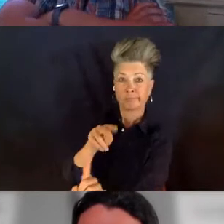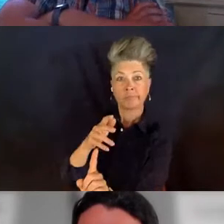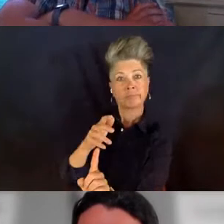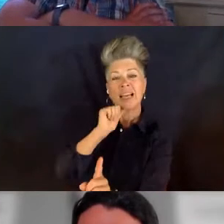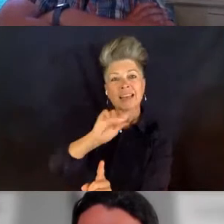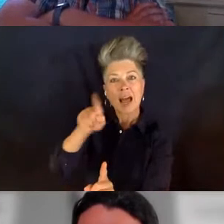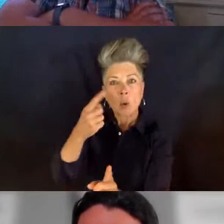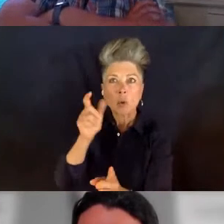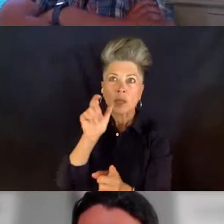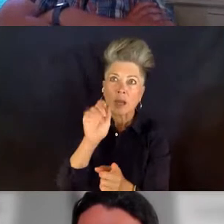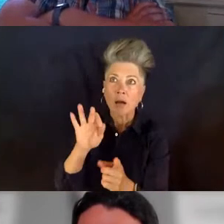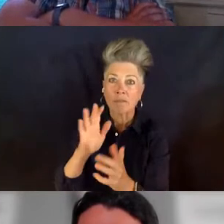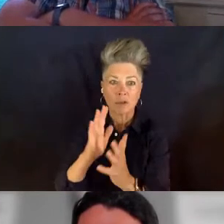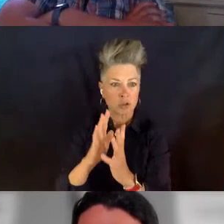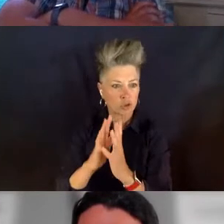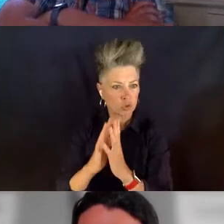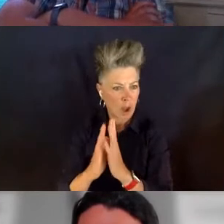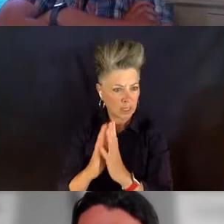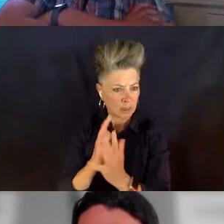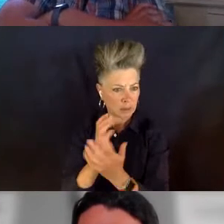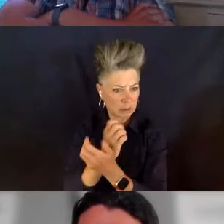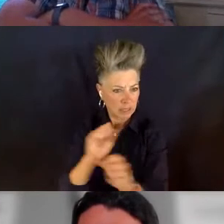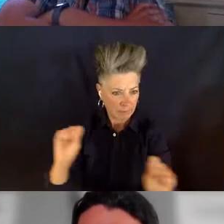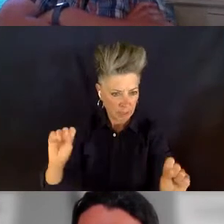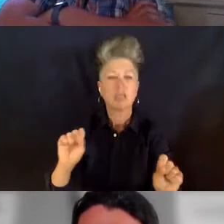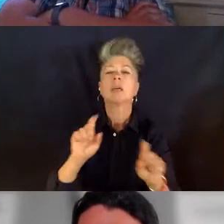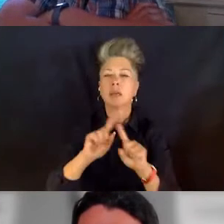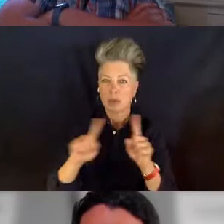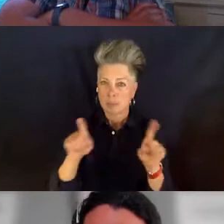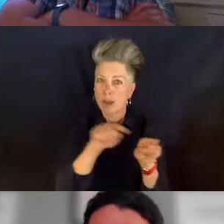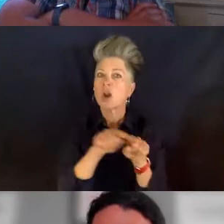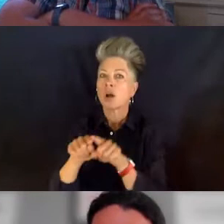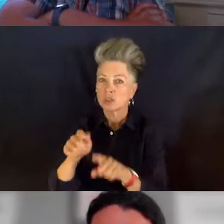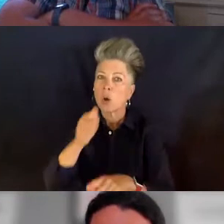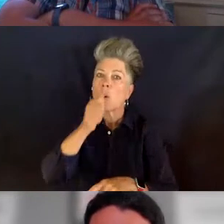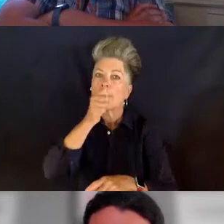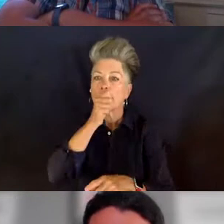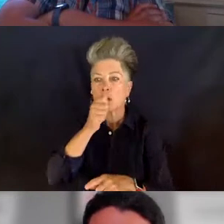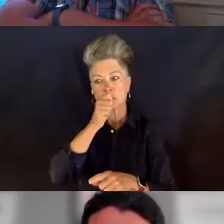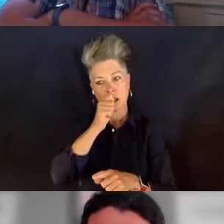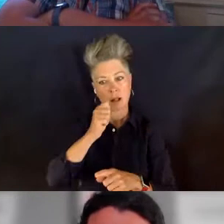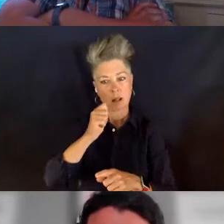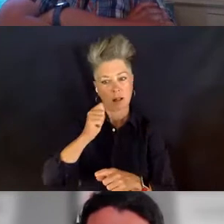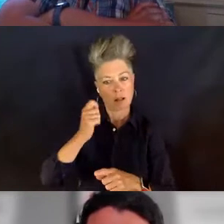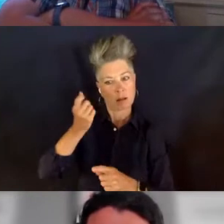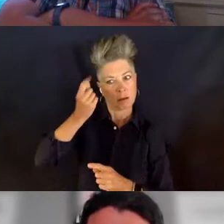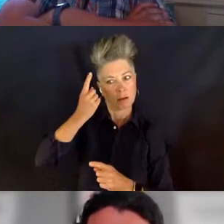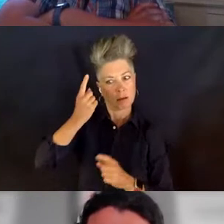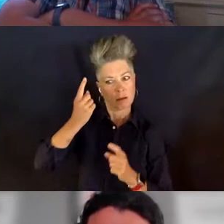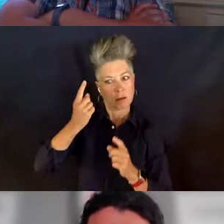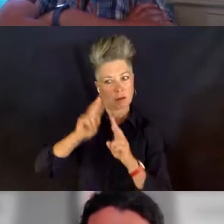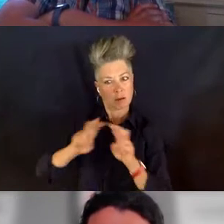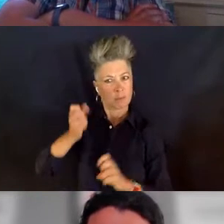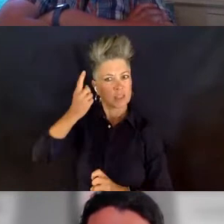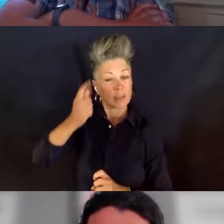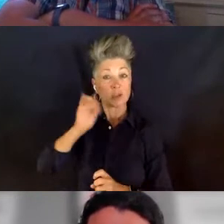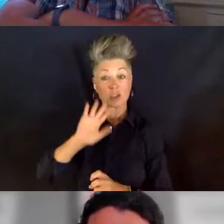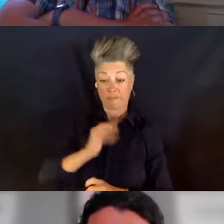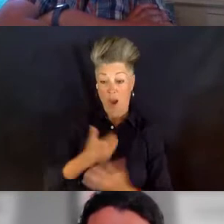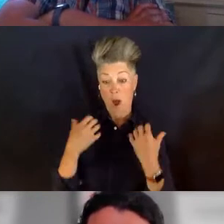traffic safety, but also our personal perceptions of our health, are both mental